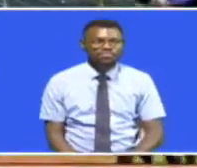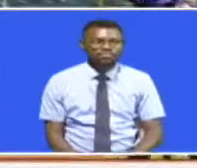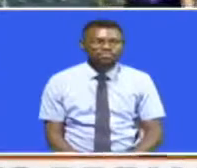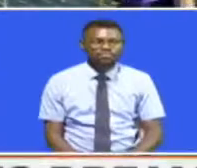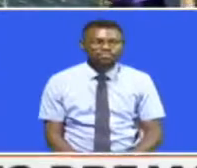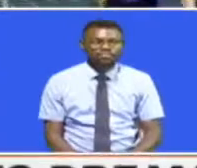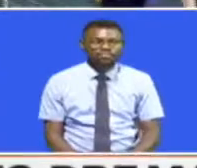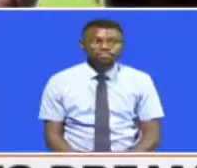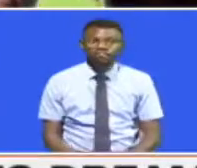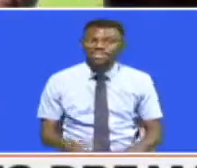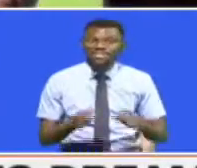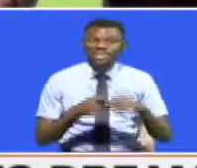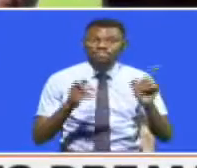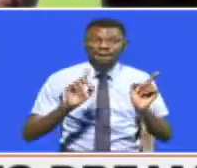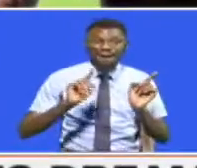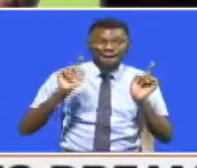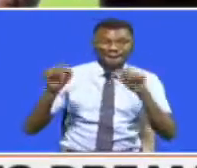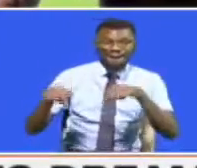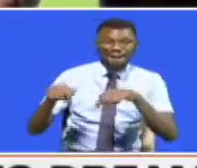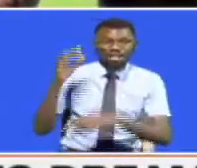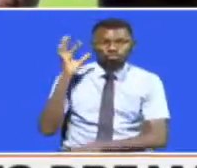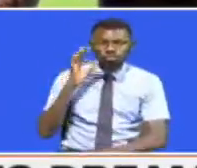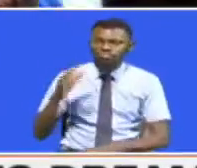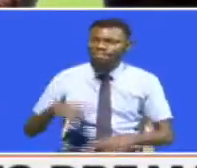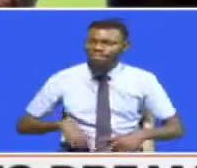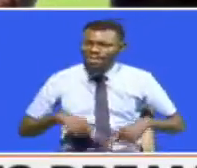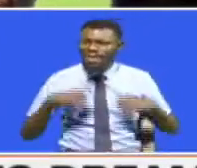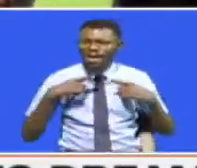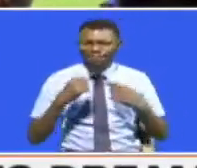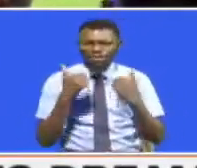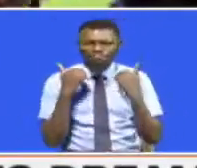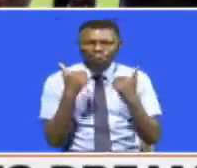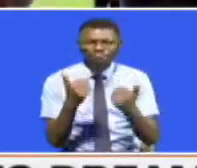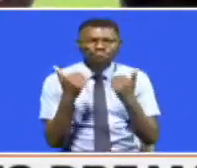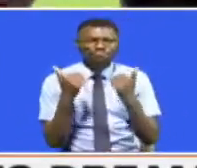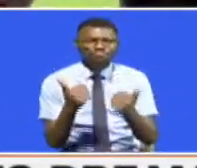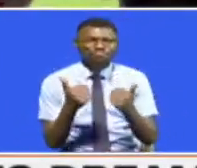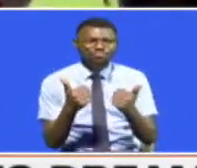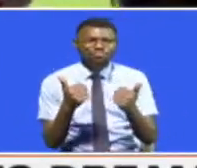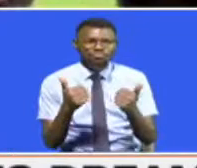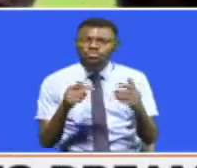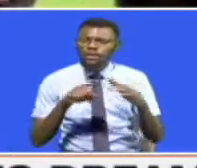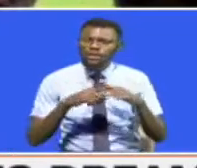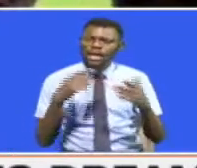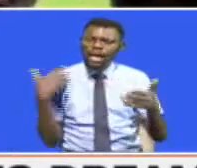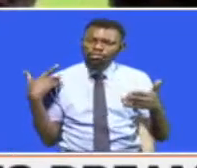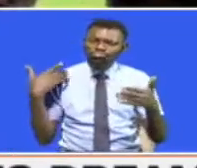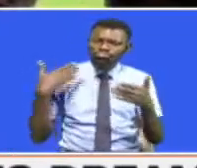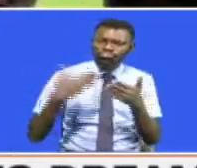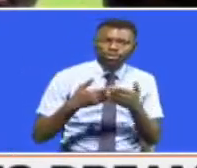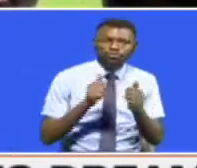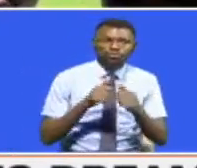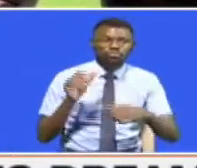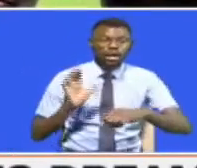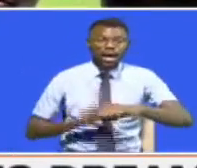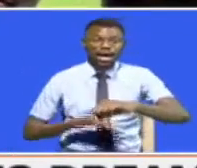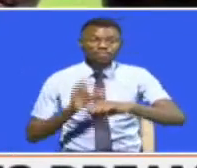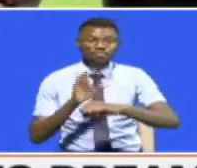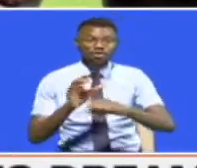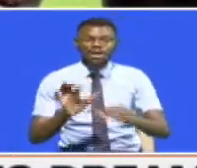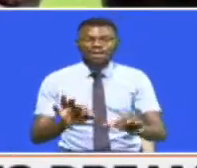Upande wa Tunisia, tumeenda huko maisha yamekuwa mazuri kutoka mwanzo hadi mwisho. Upande wa handball tumecheza game